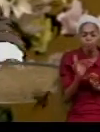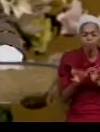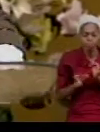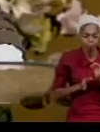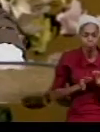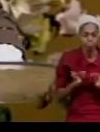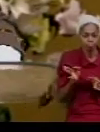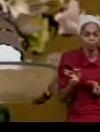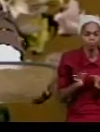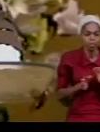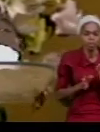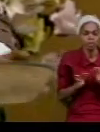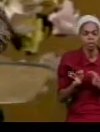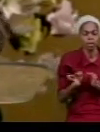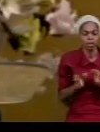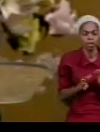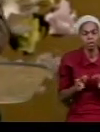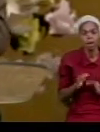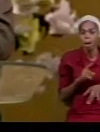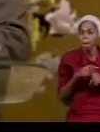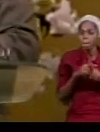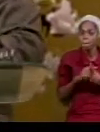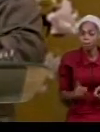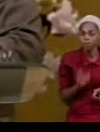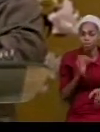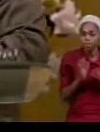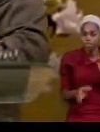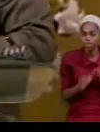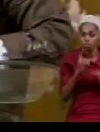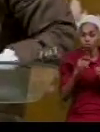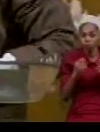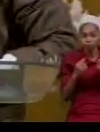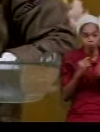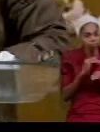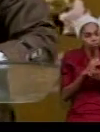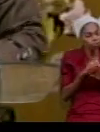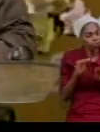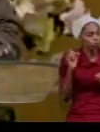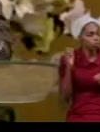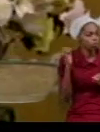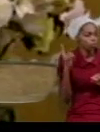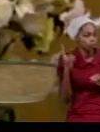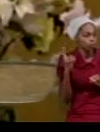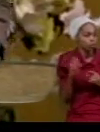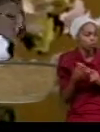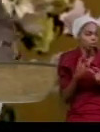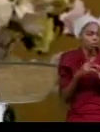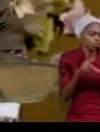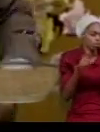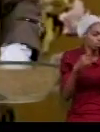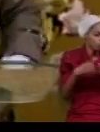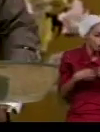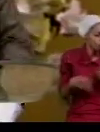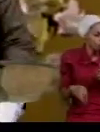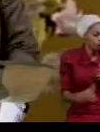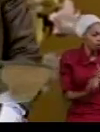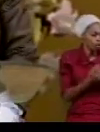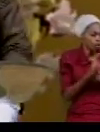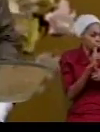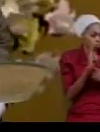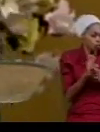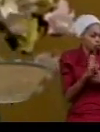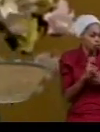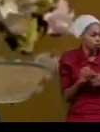spelled out. But if there is still any question as a result of the teaching this morning, we have the